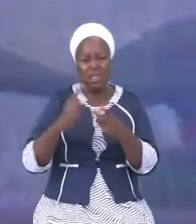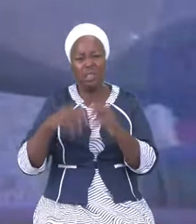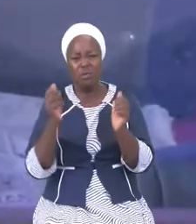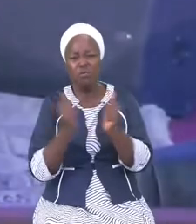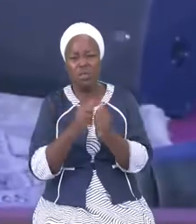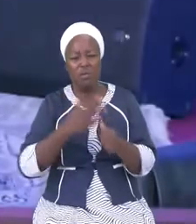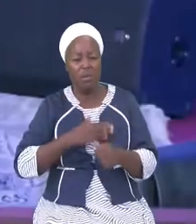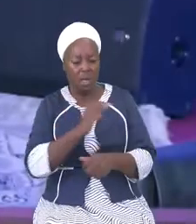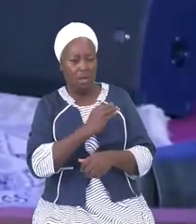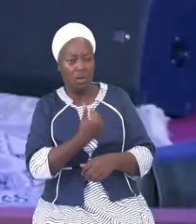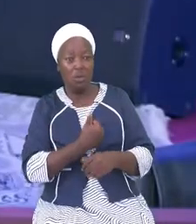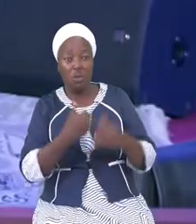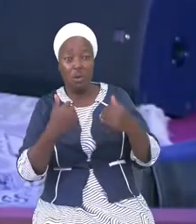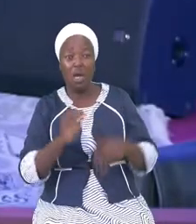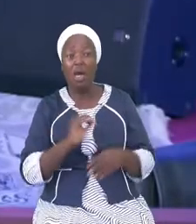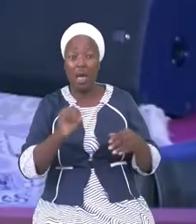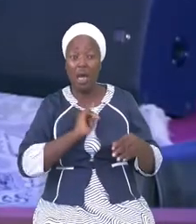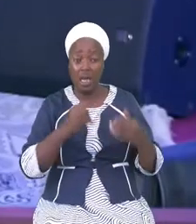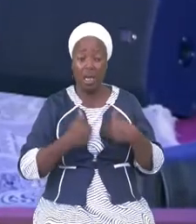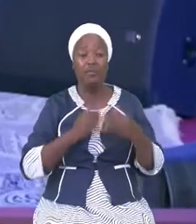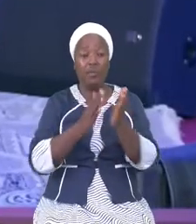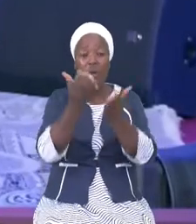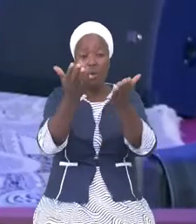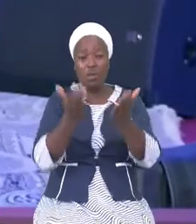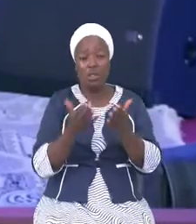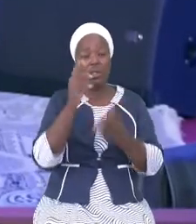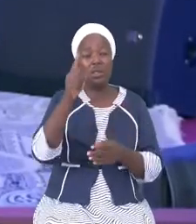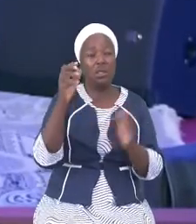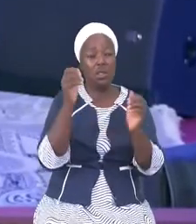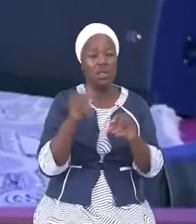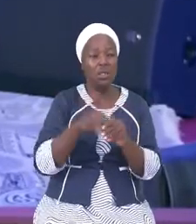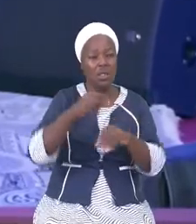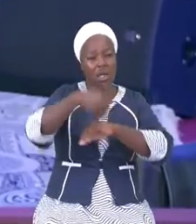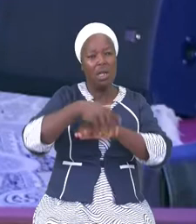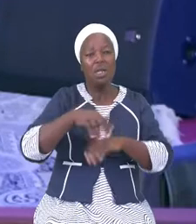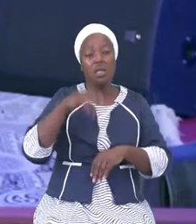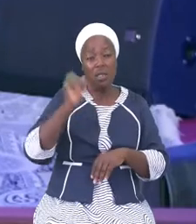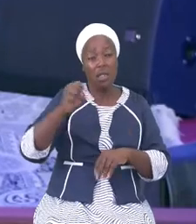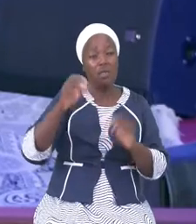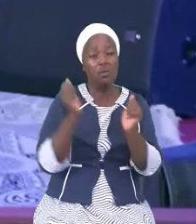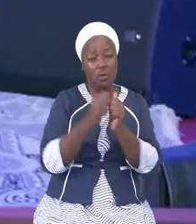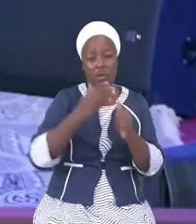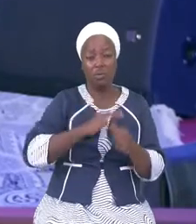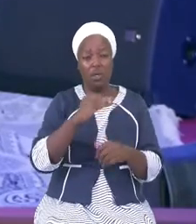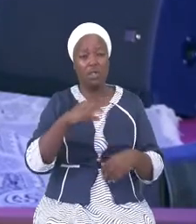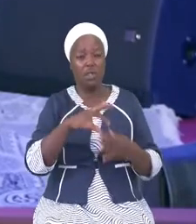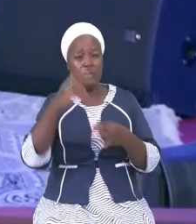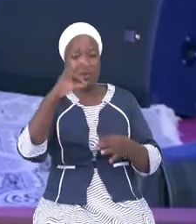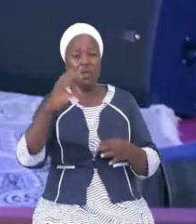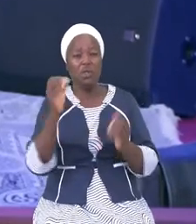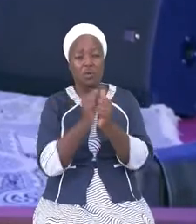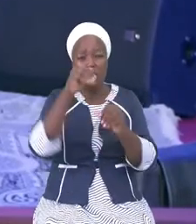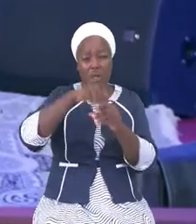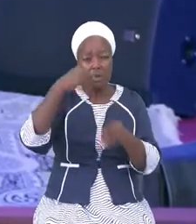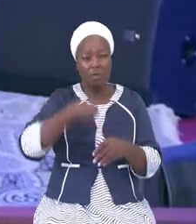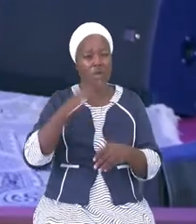I desired thee in the night. Yea, with my soul within me will I seek thee